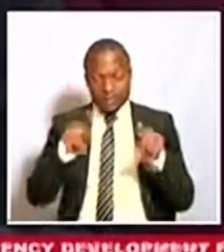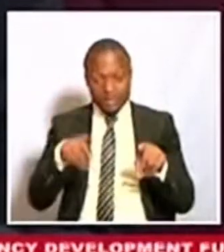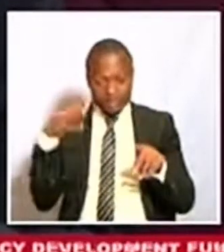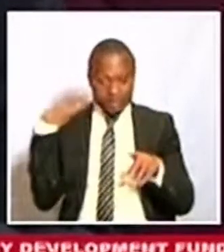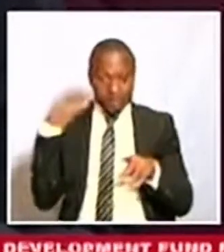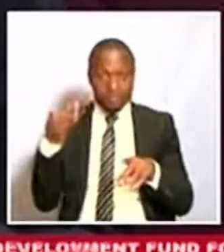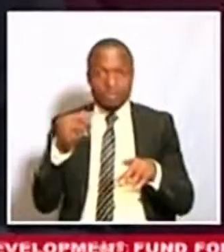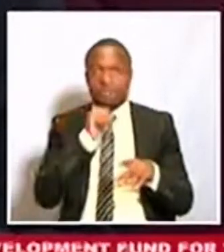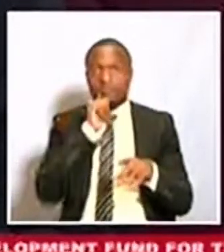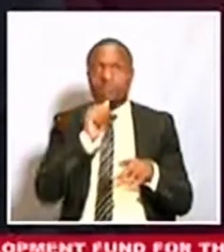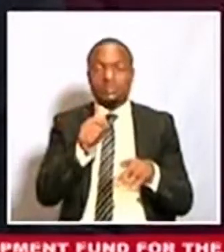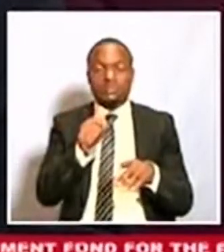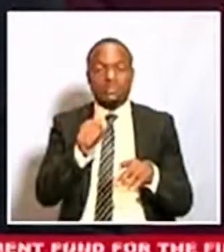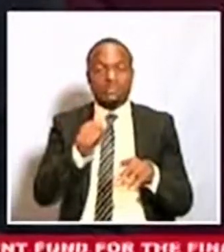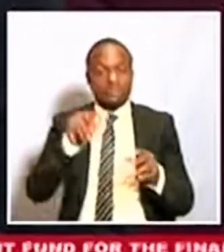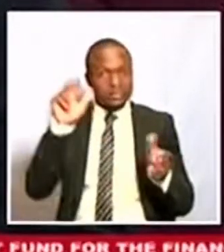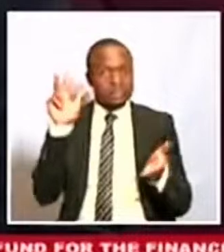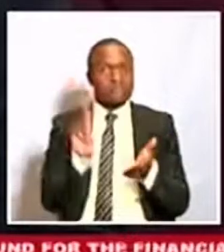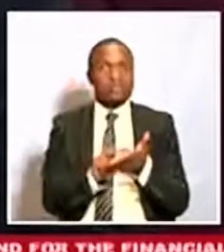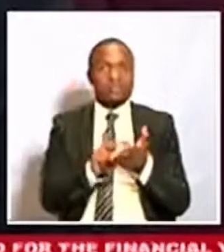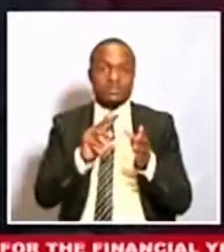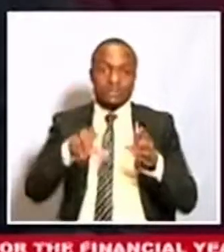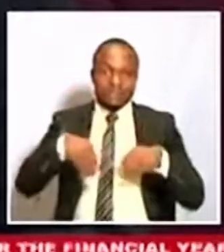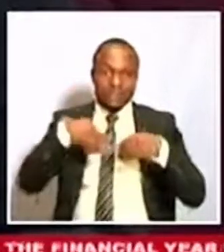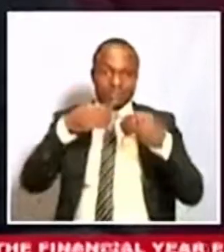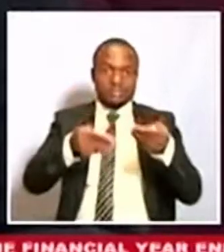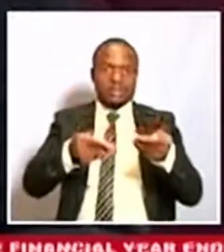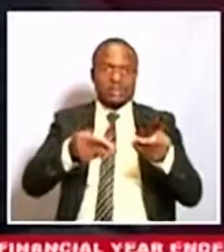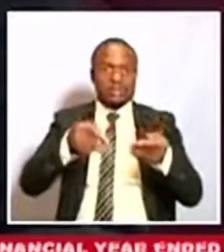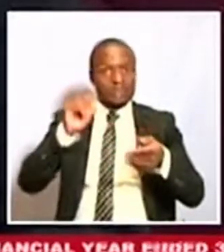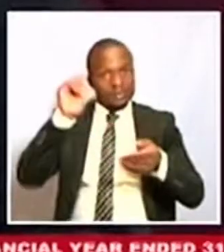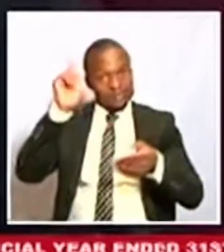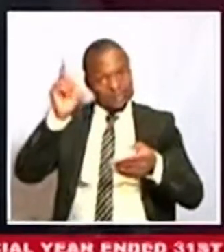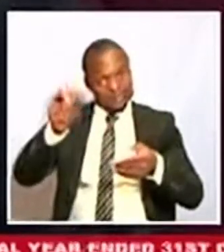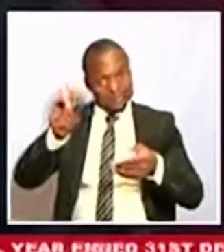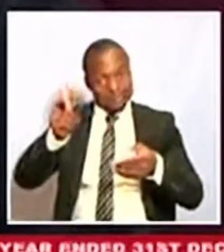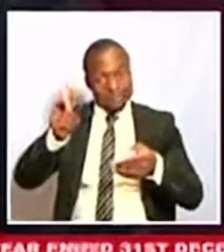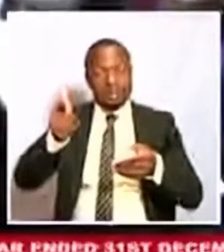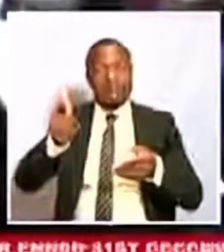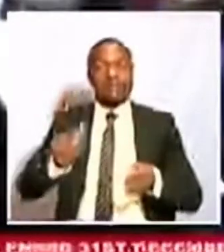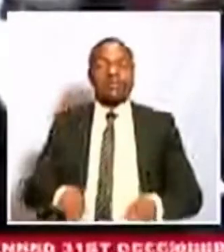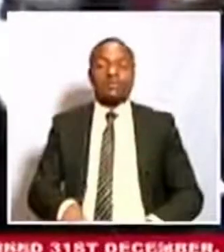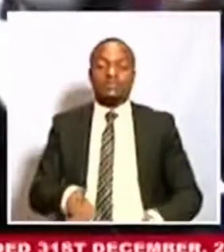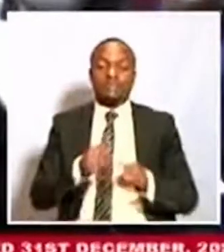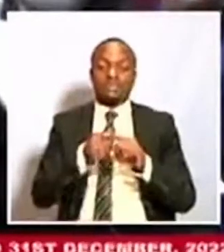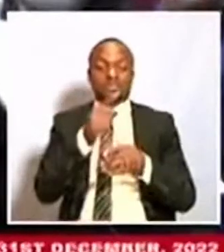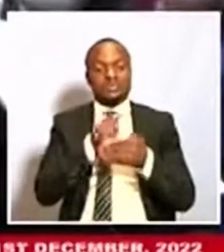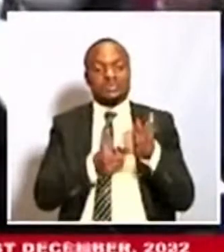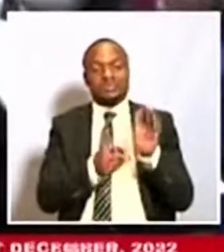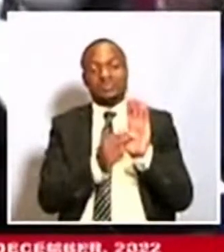applicants to sign afterwards. Yeah, but what is convincing here,